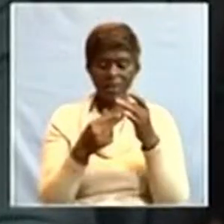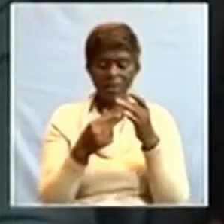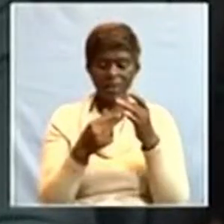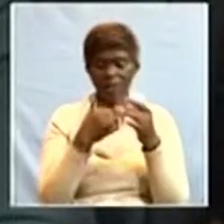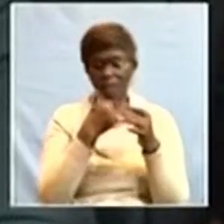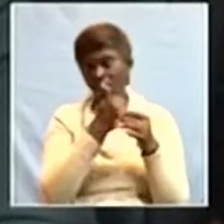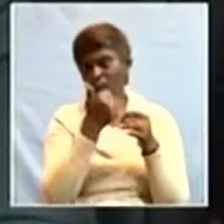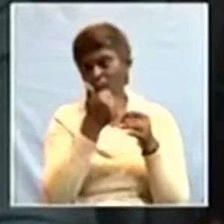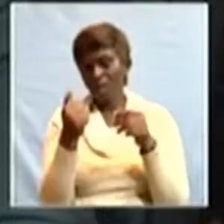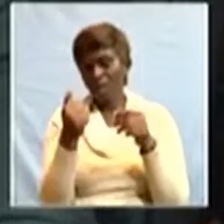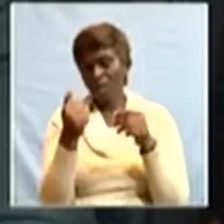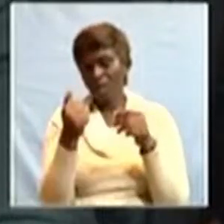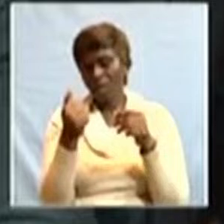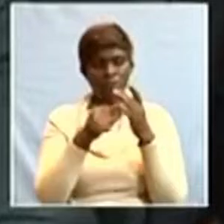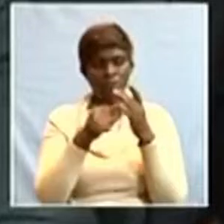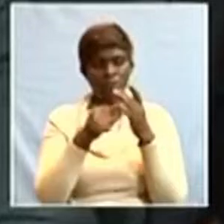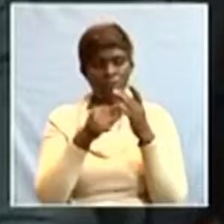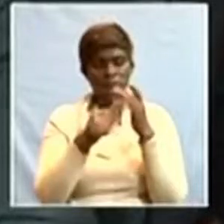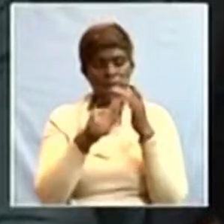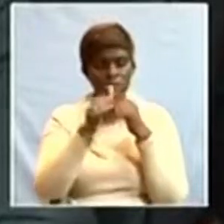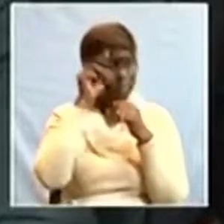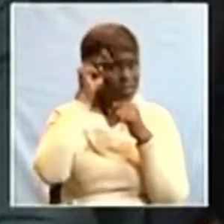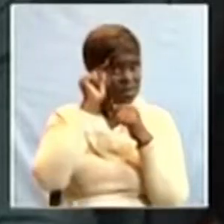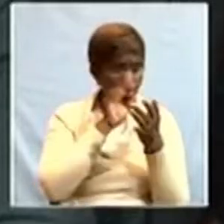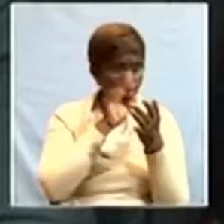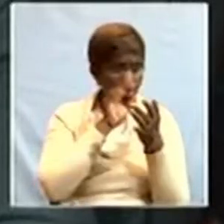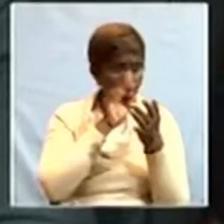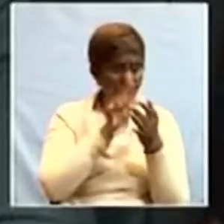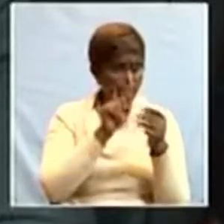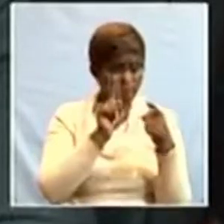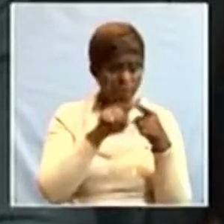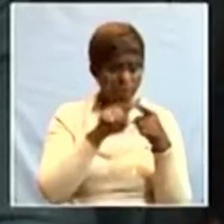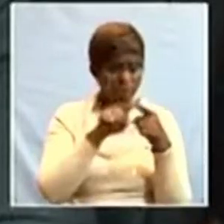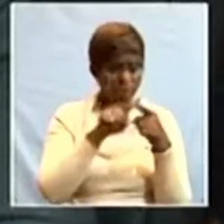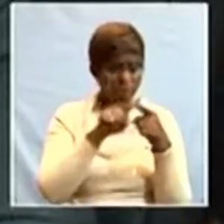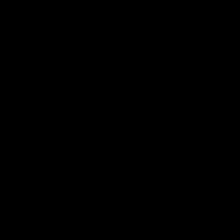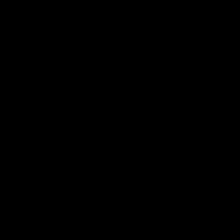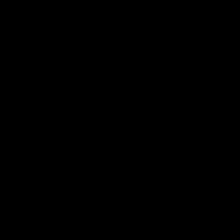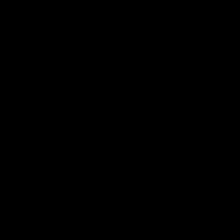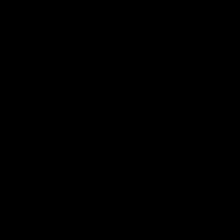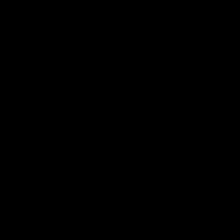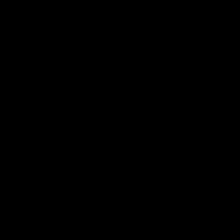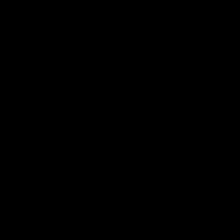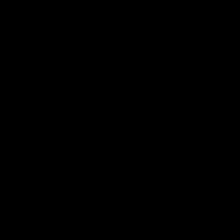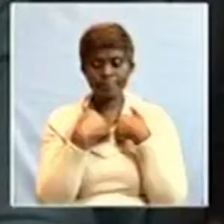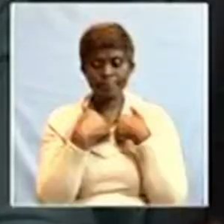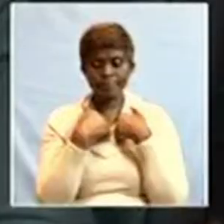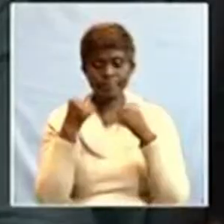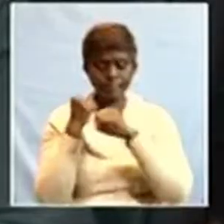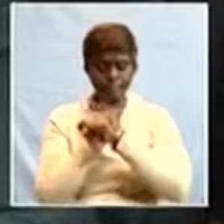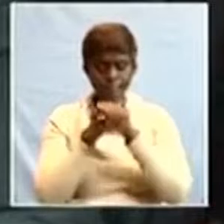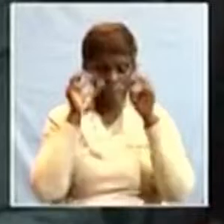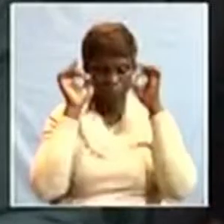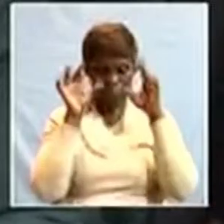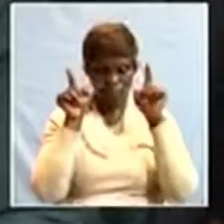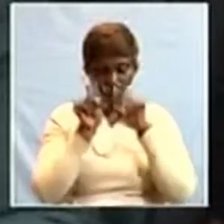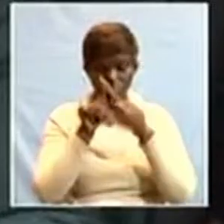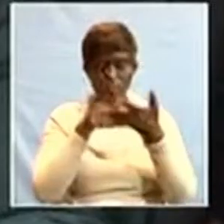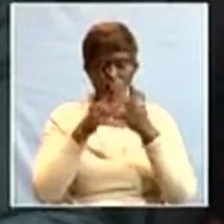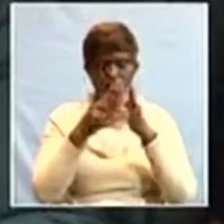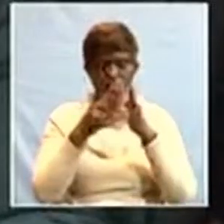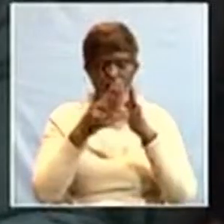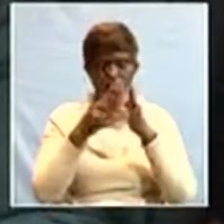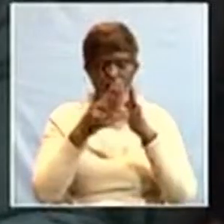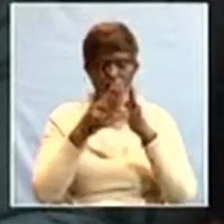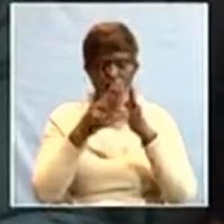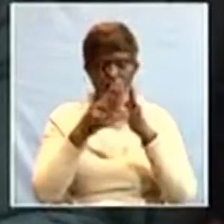other strategies has the ministry put in place to ensure the security risks associated with